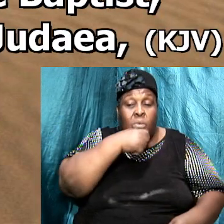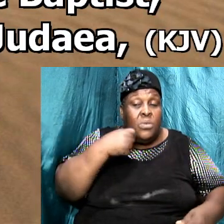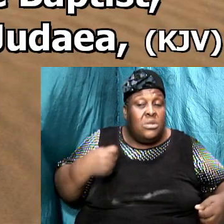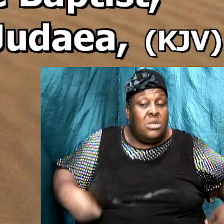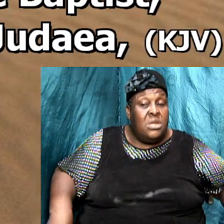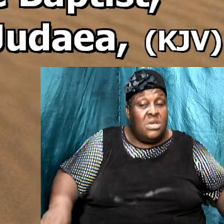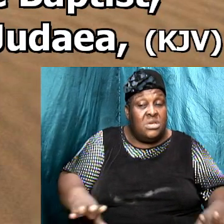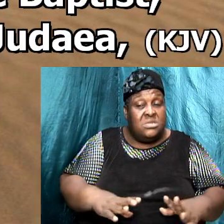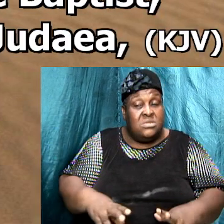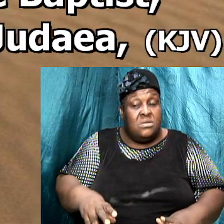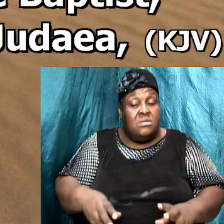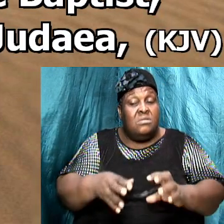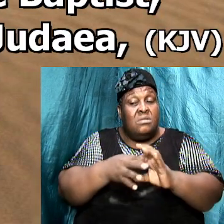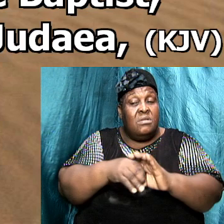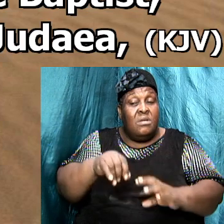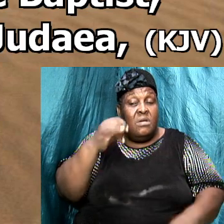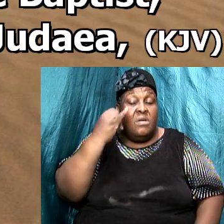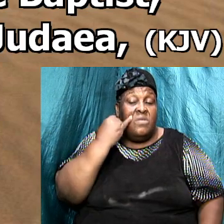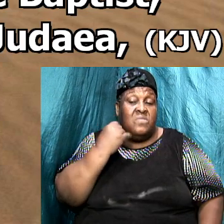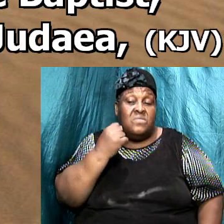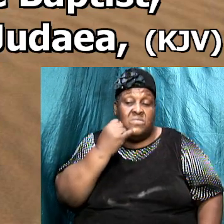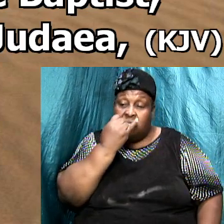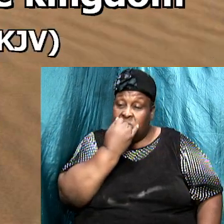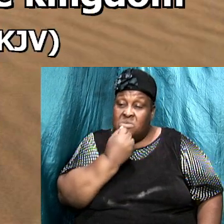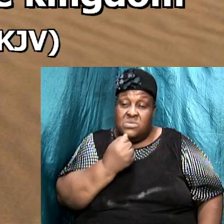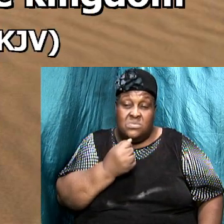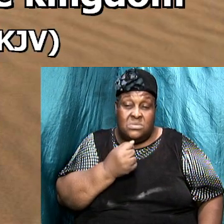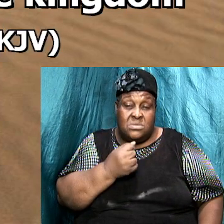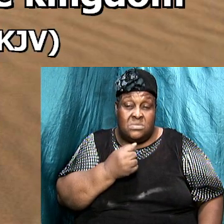in the wilderness of Judea